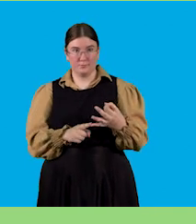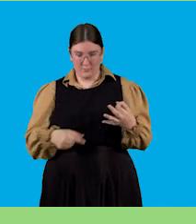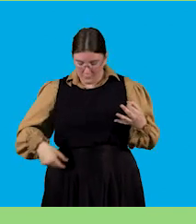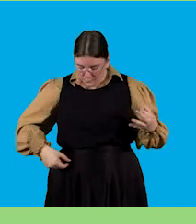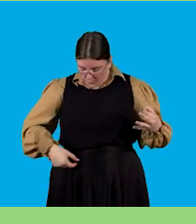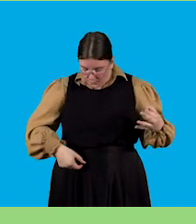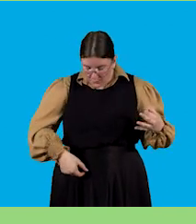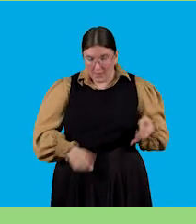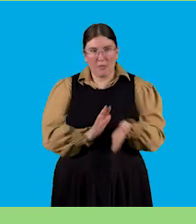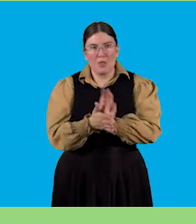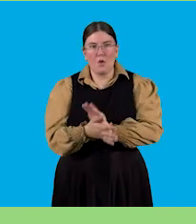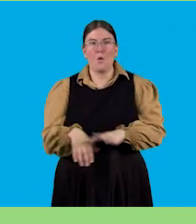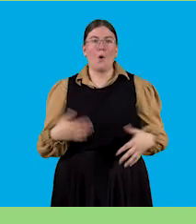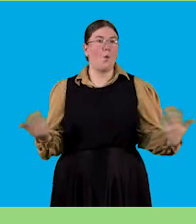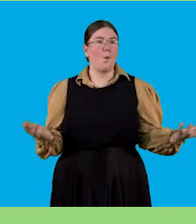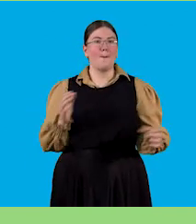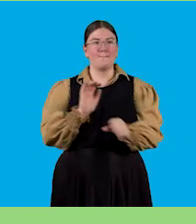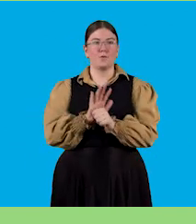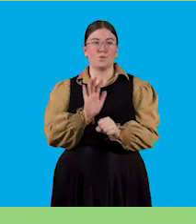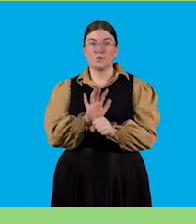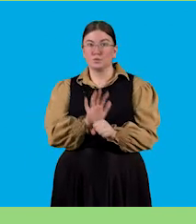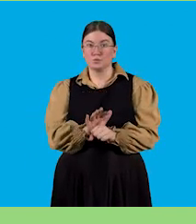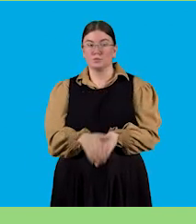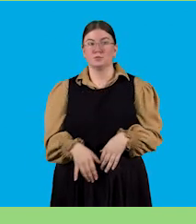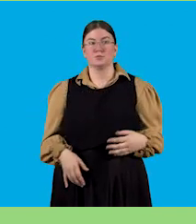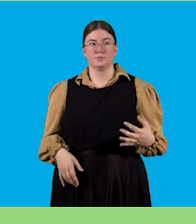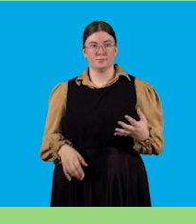fallopian tube damage or blockage,